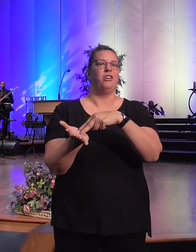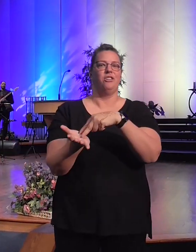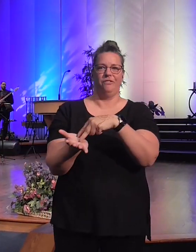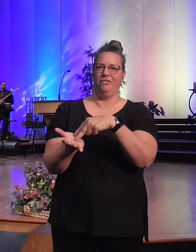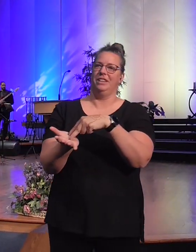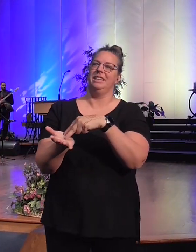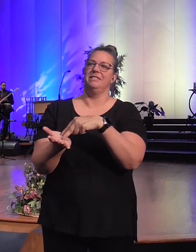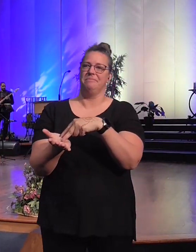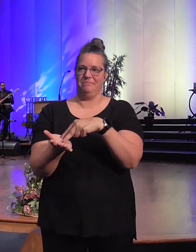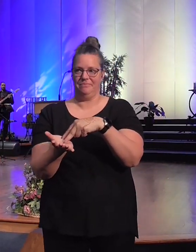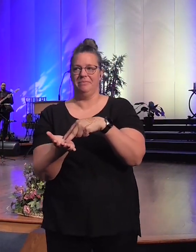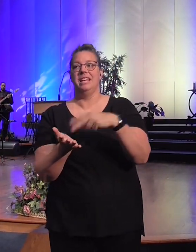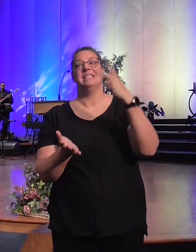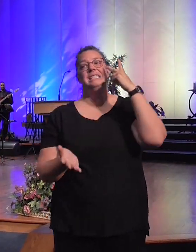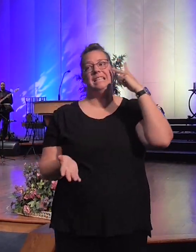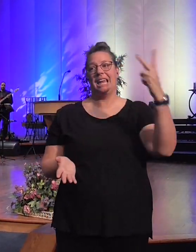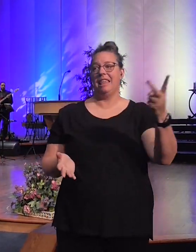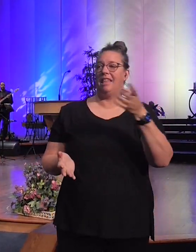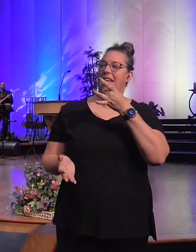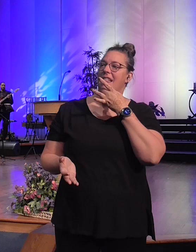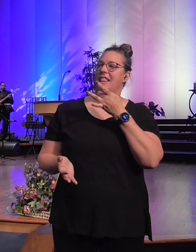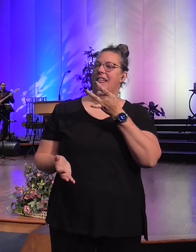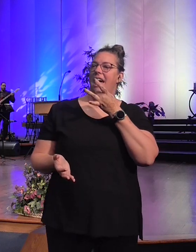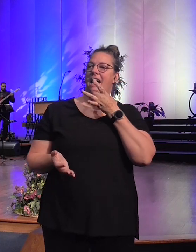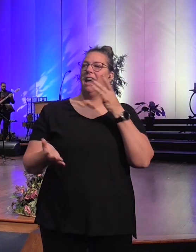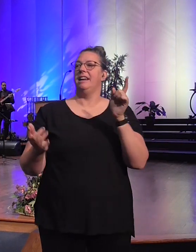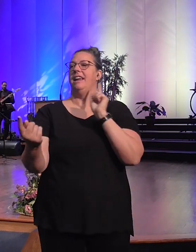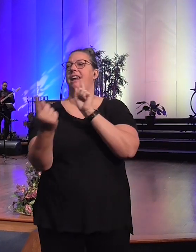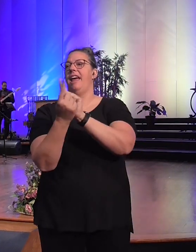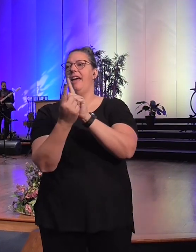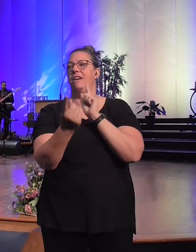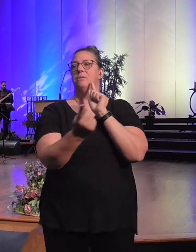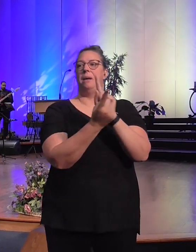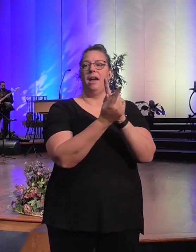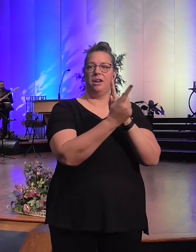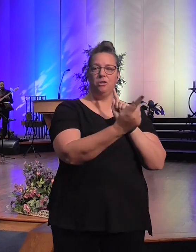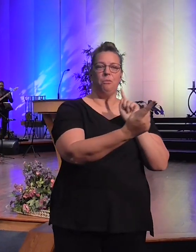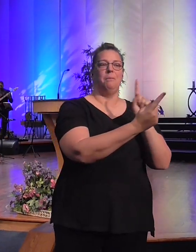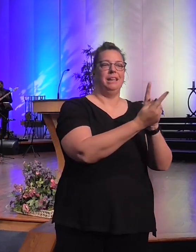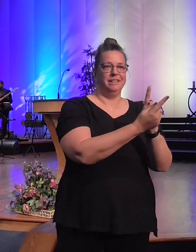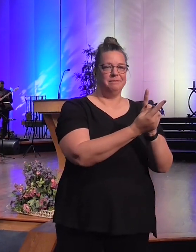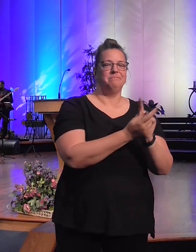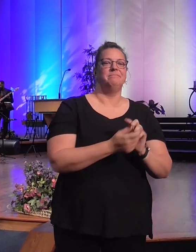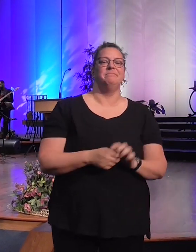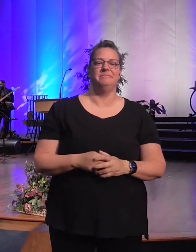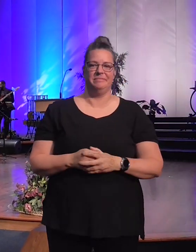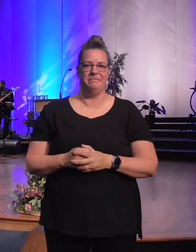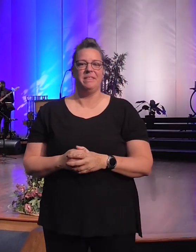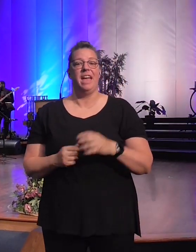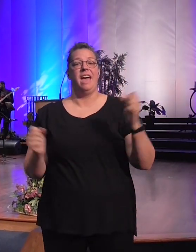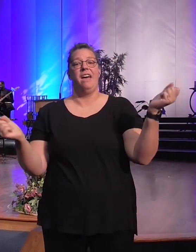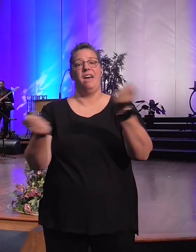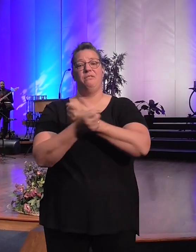up on your feet. See the light in everybody you meet.